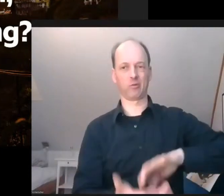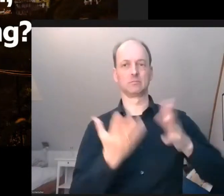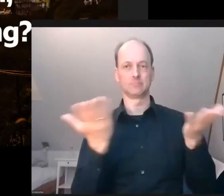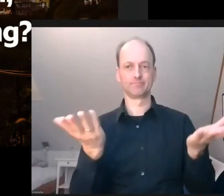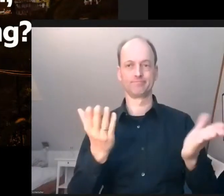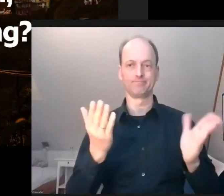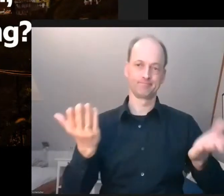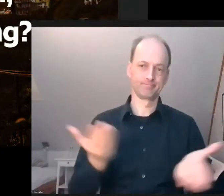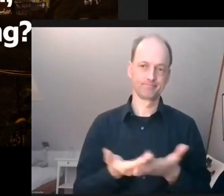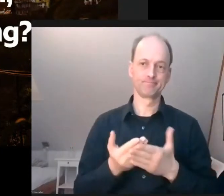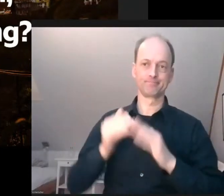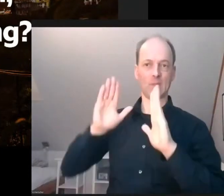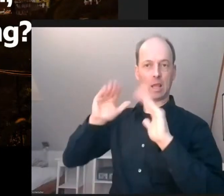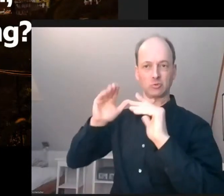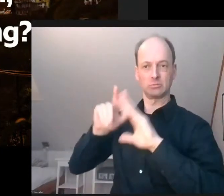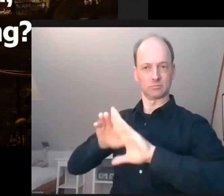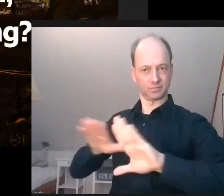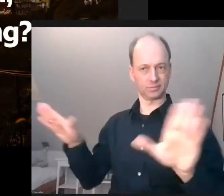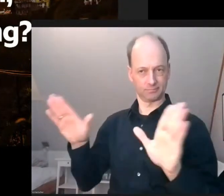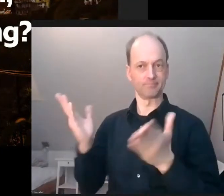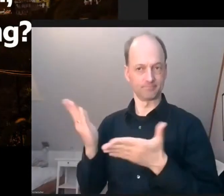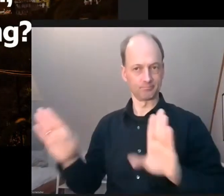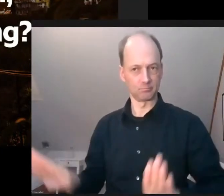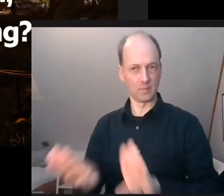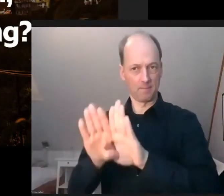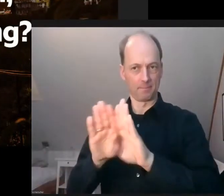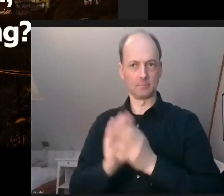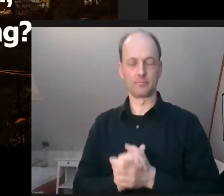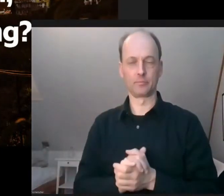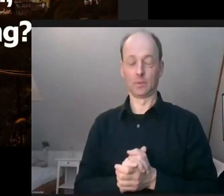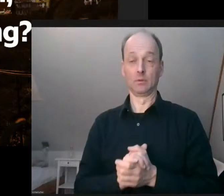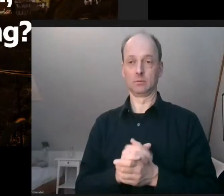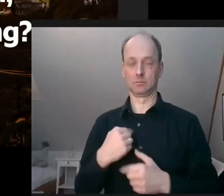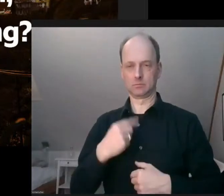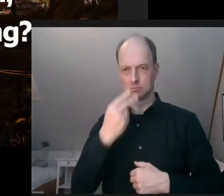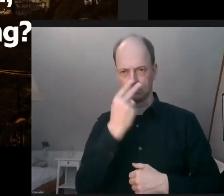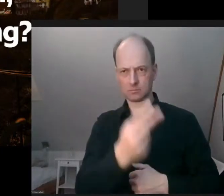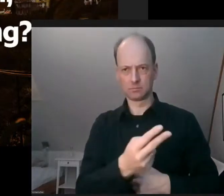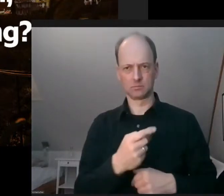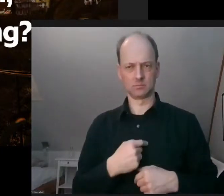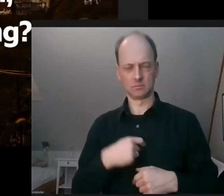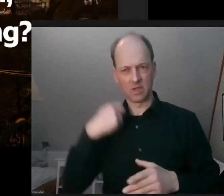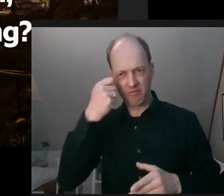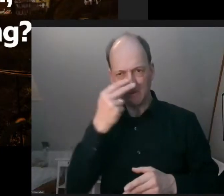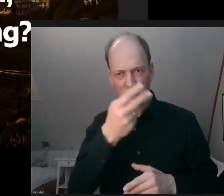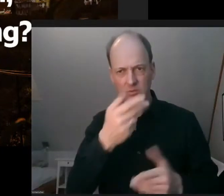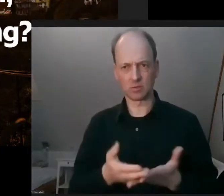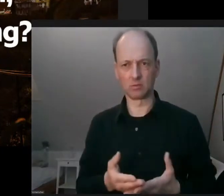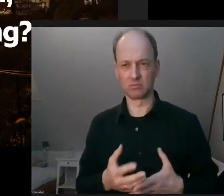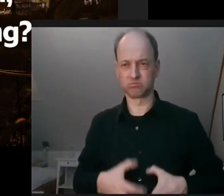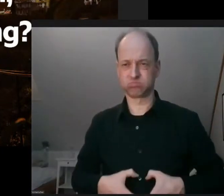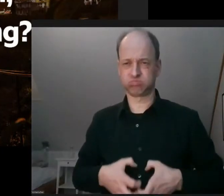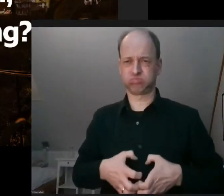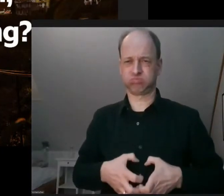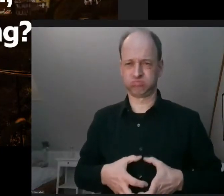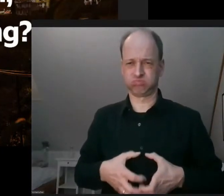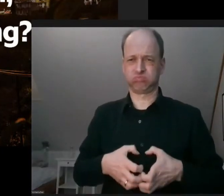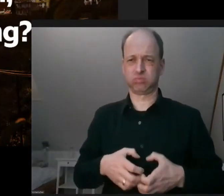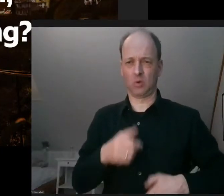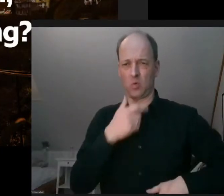countermeasures, and the scientist says, yes, maybe if we had done it 20 years ago, but we did not do, so that's the reason why the earth is